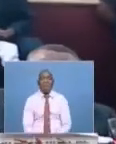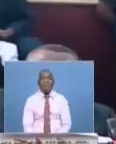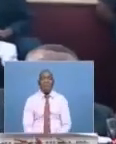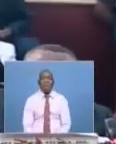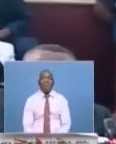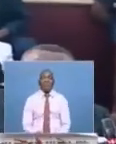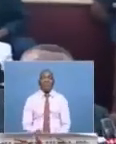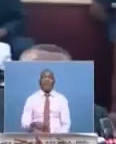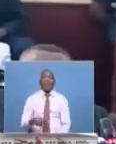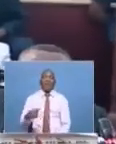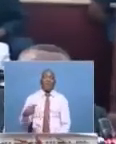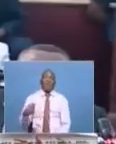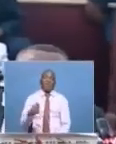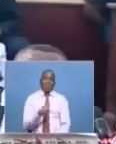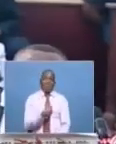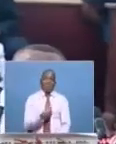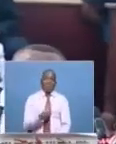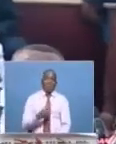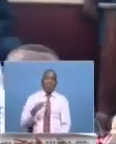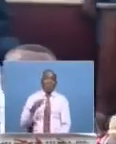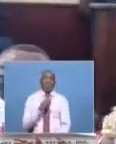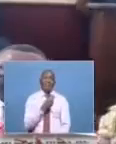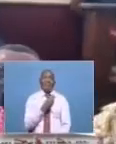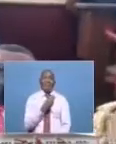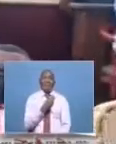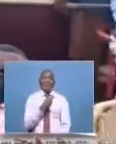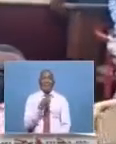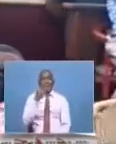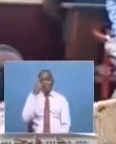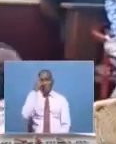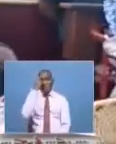our respectful submission is that